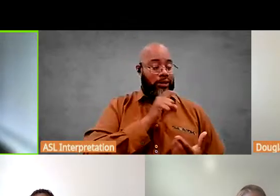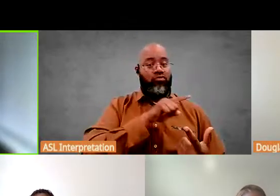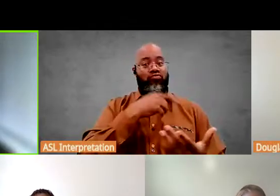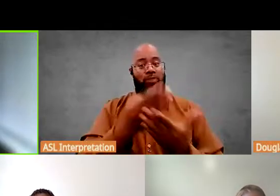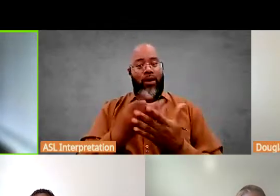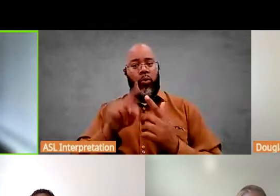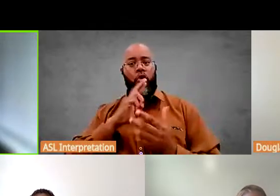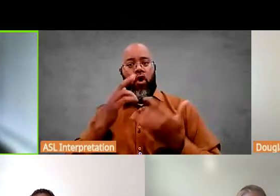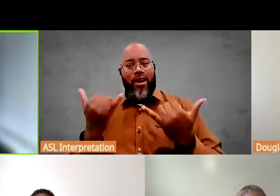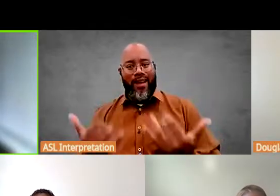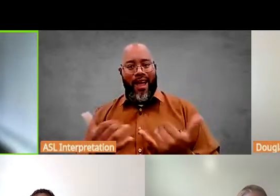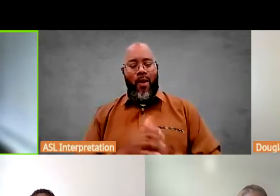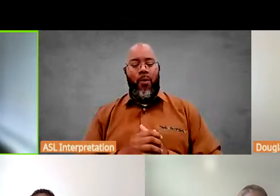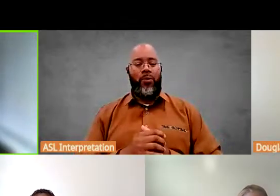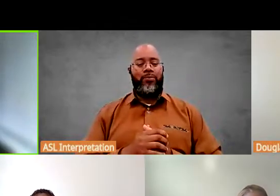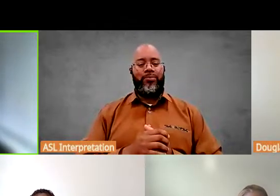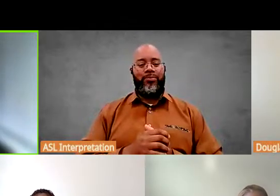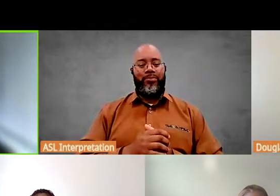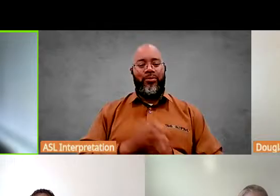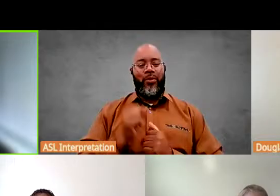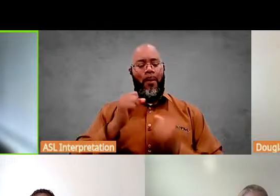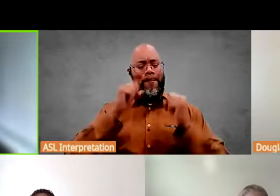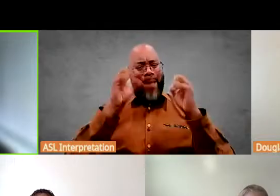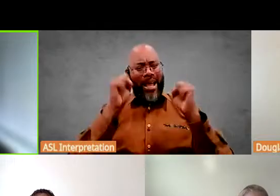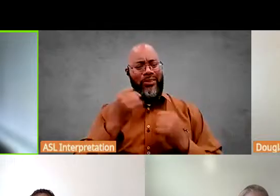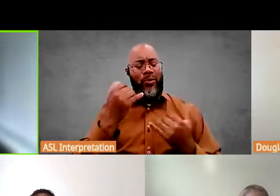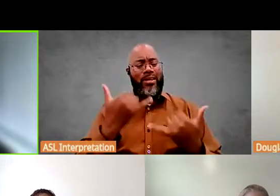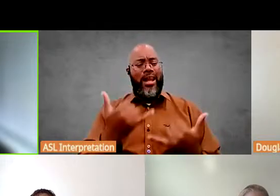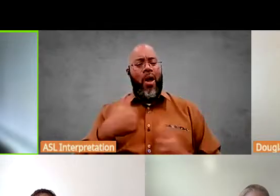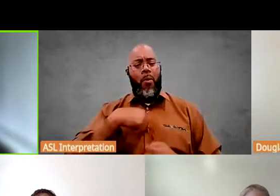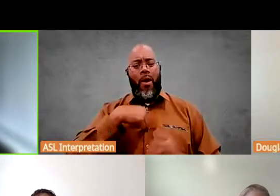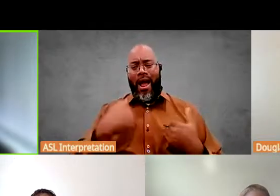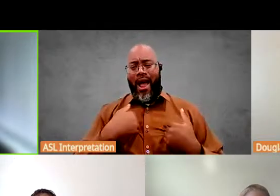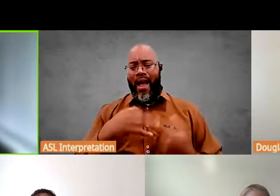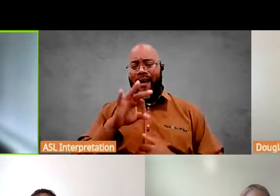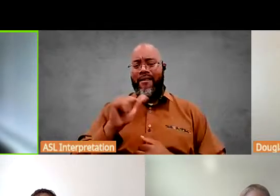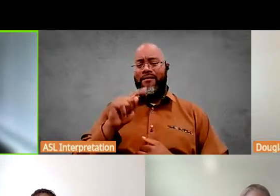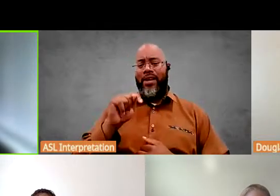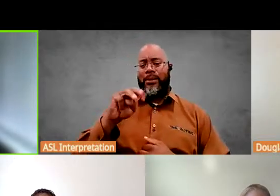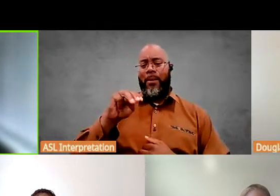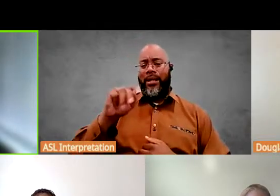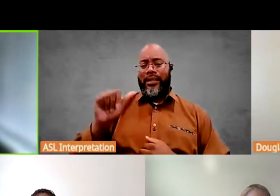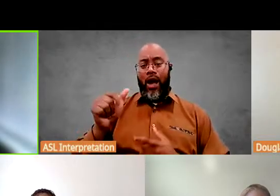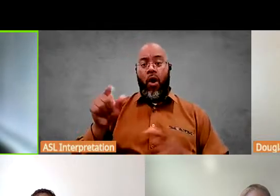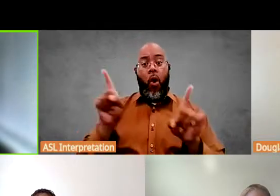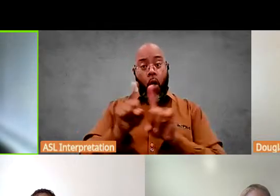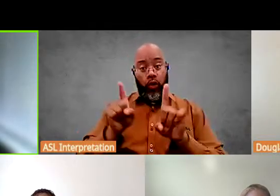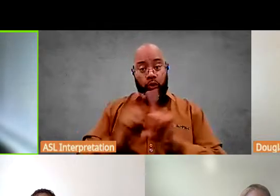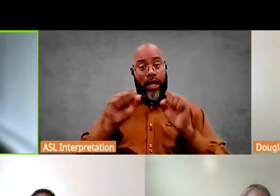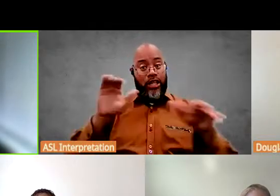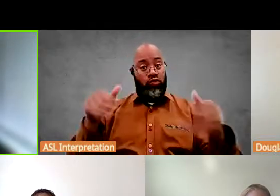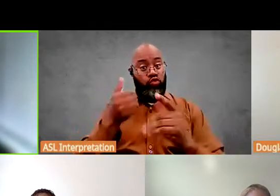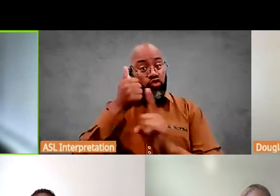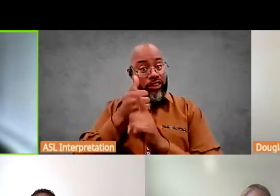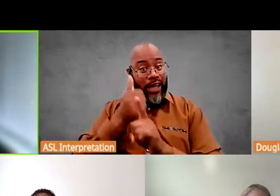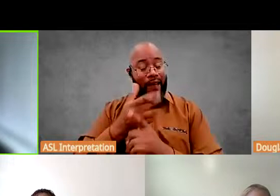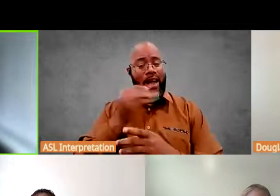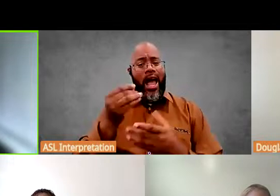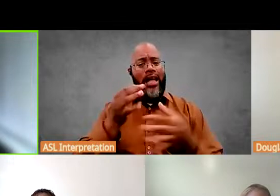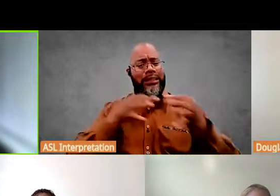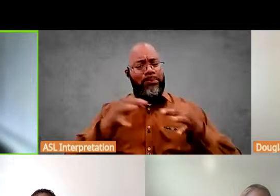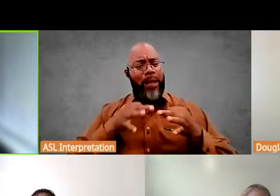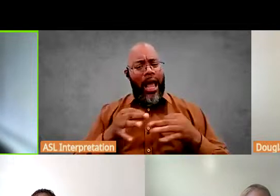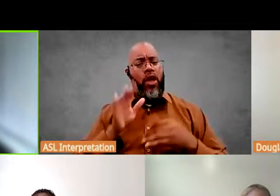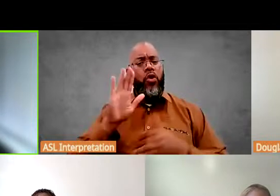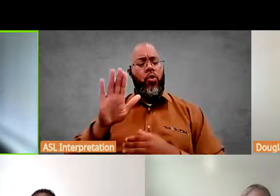where you are now. So amazing. And so now we have Fatmata. If you could also introduce yourself and walk us through